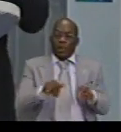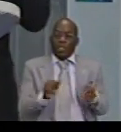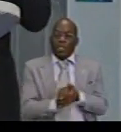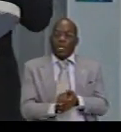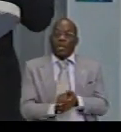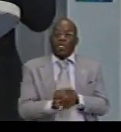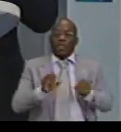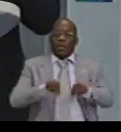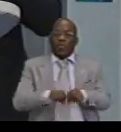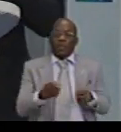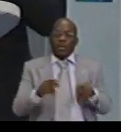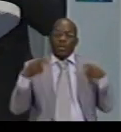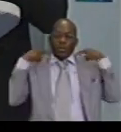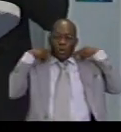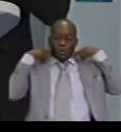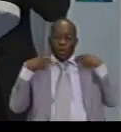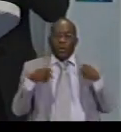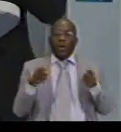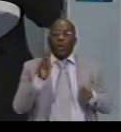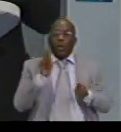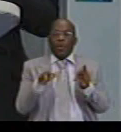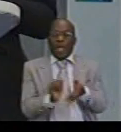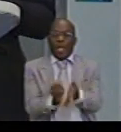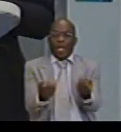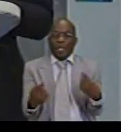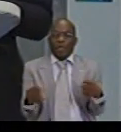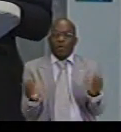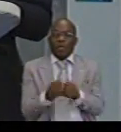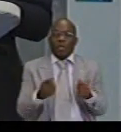All those who came here with a yoke, wherever in the world,